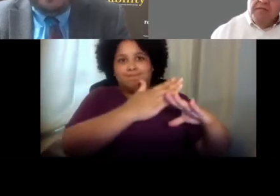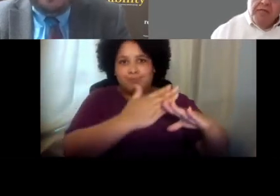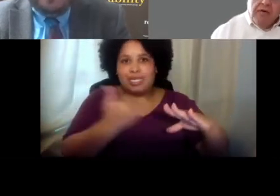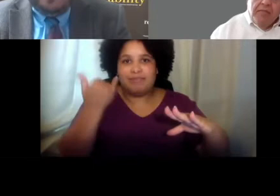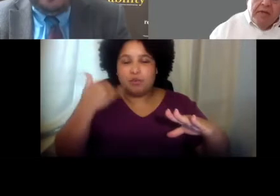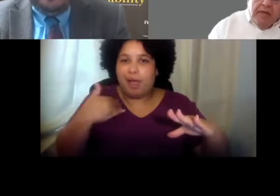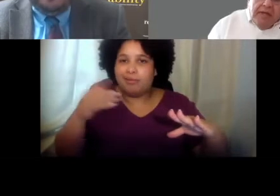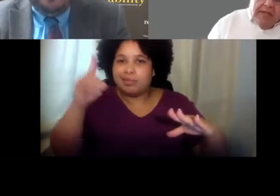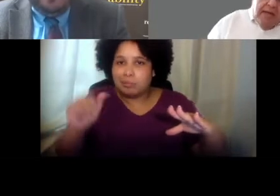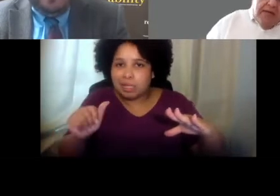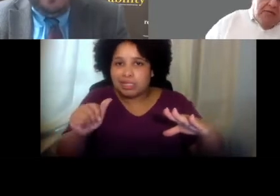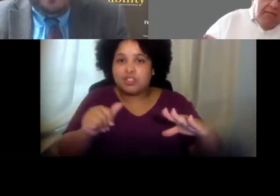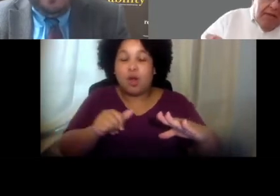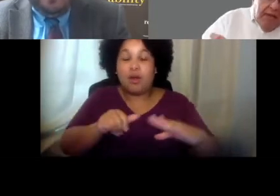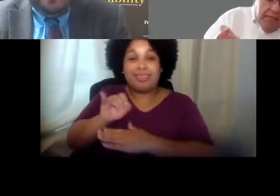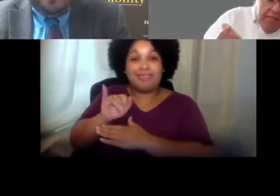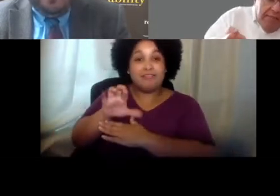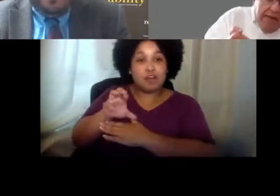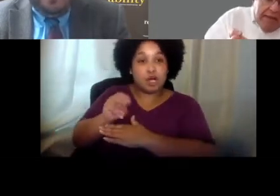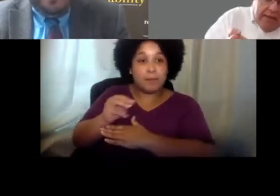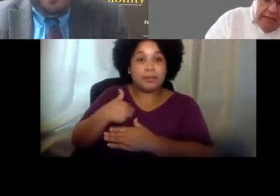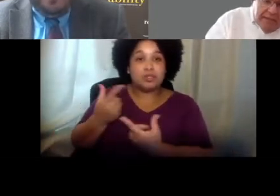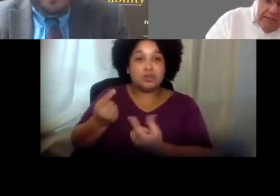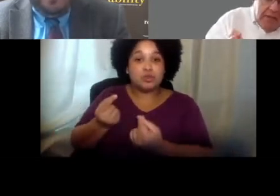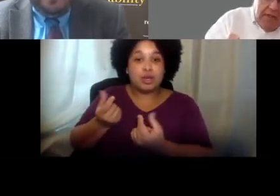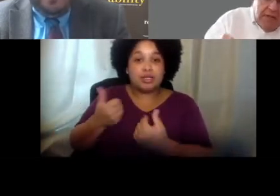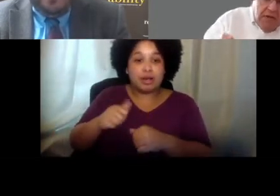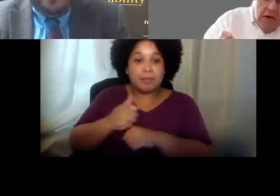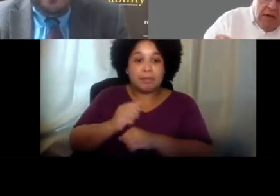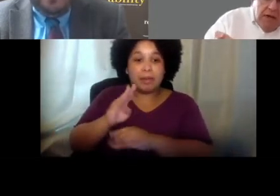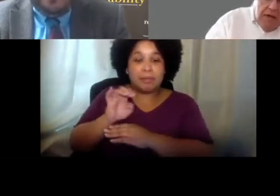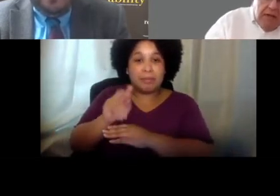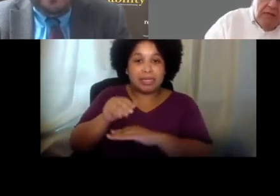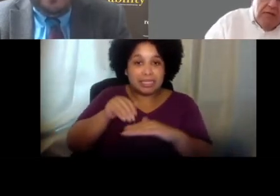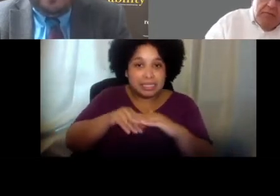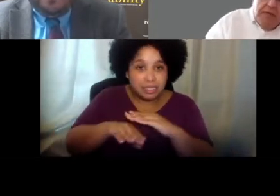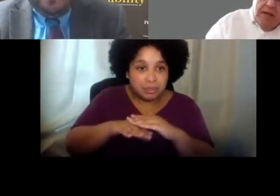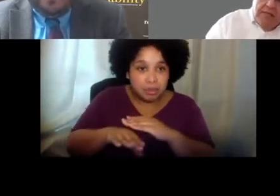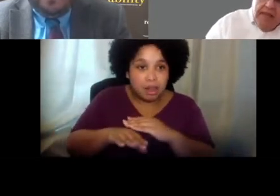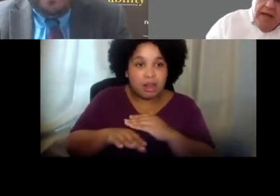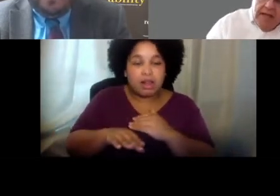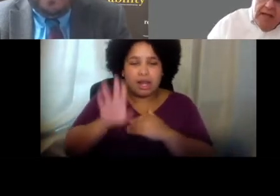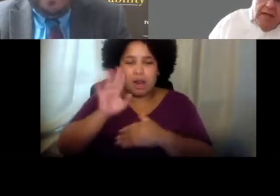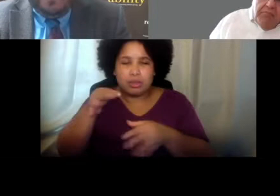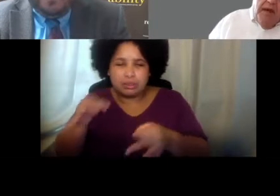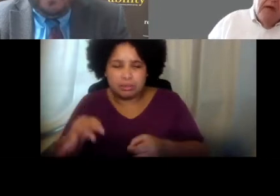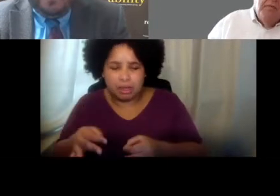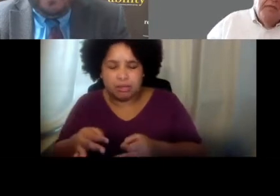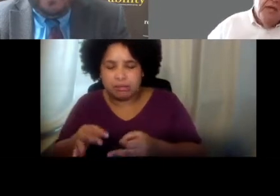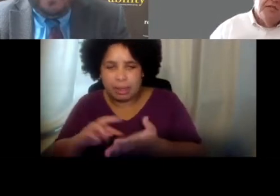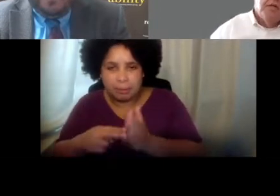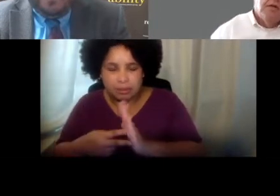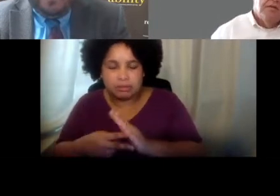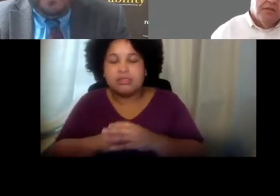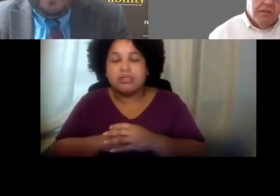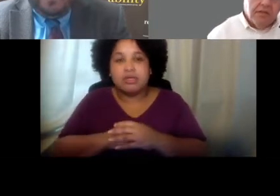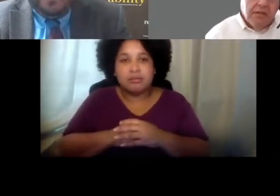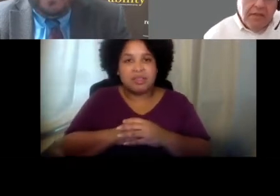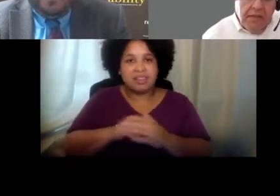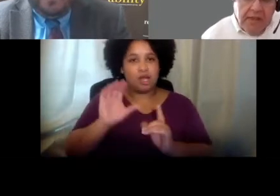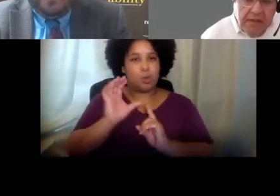do at the firm is not only make my bank accessible, and I'll talk a little bit about that, but how do we change the